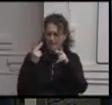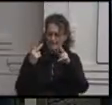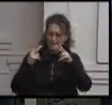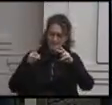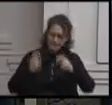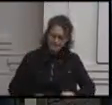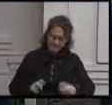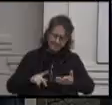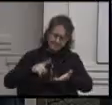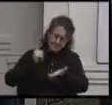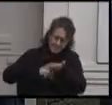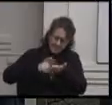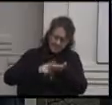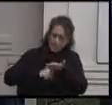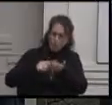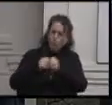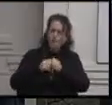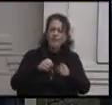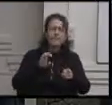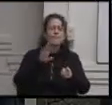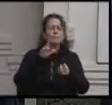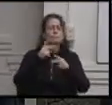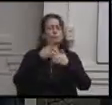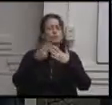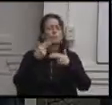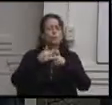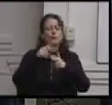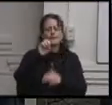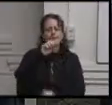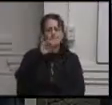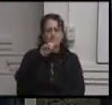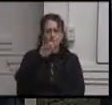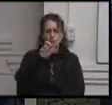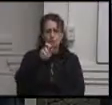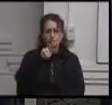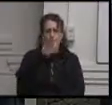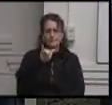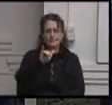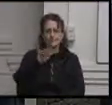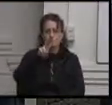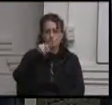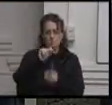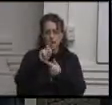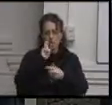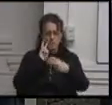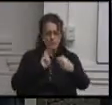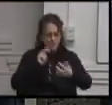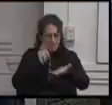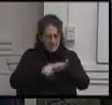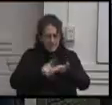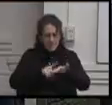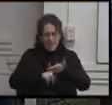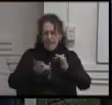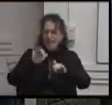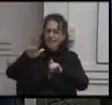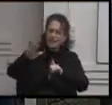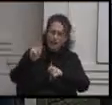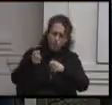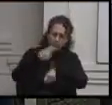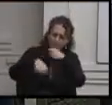Efficiency Vermont to identify measures that we can take to reduce the energy costs